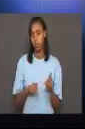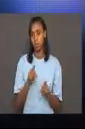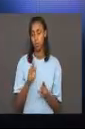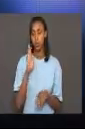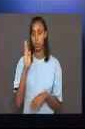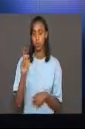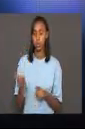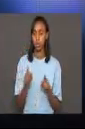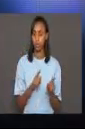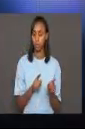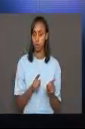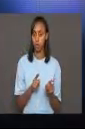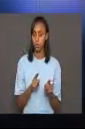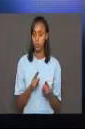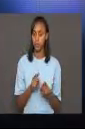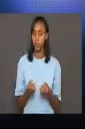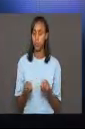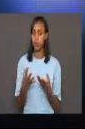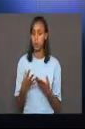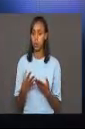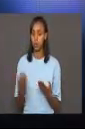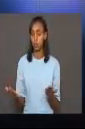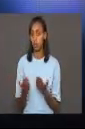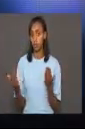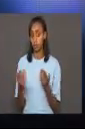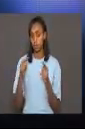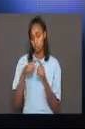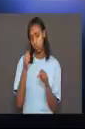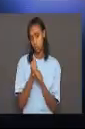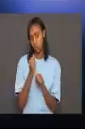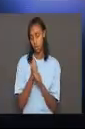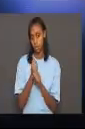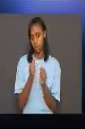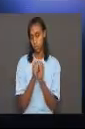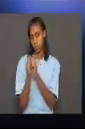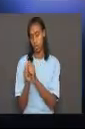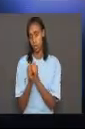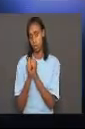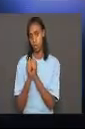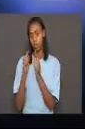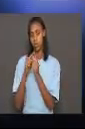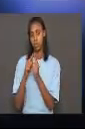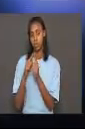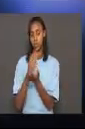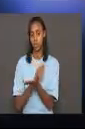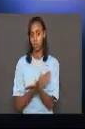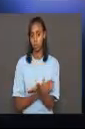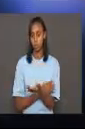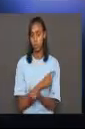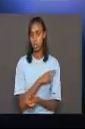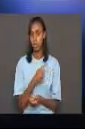People will therefore be more motivated to work together to